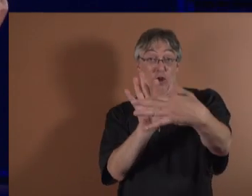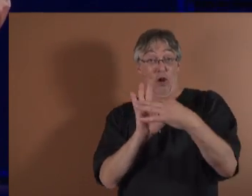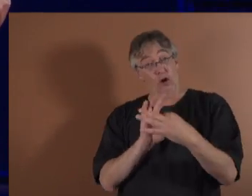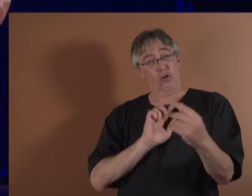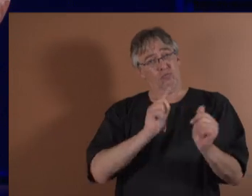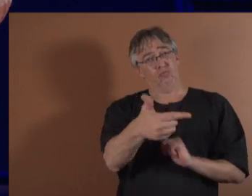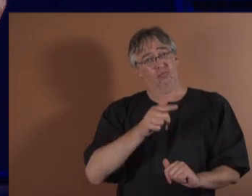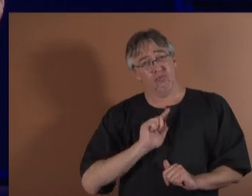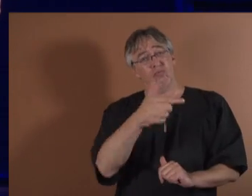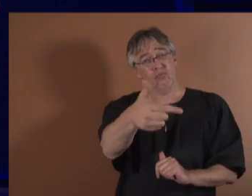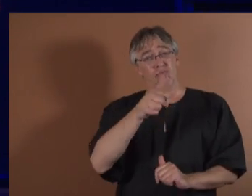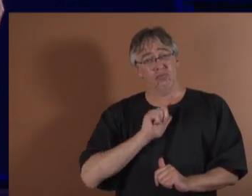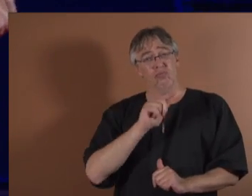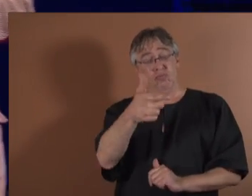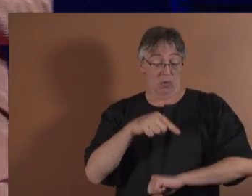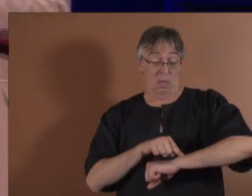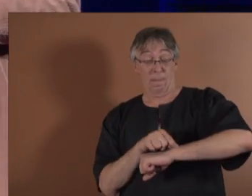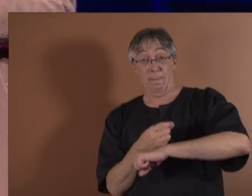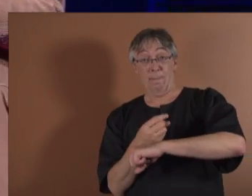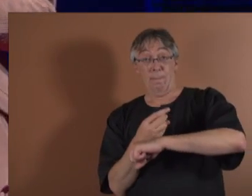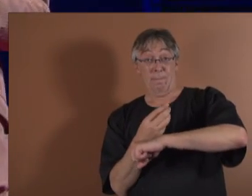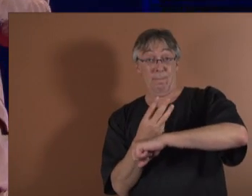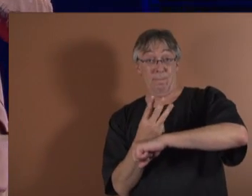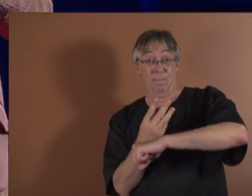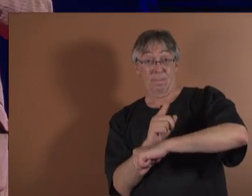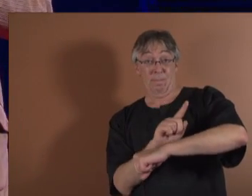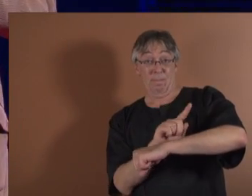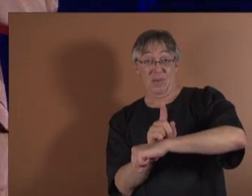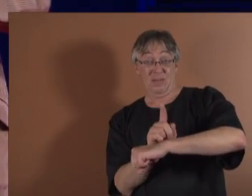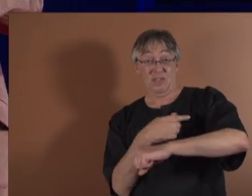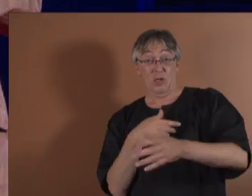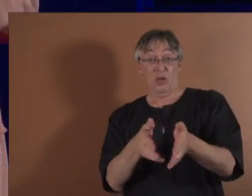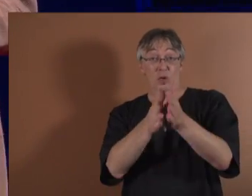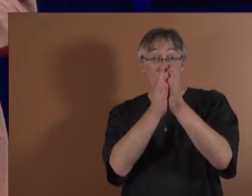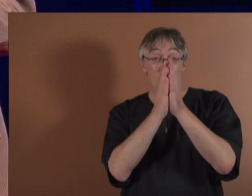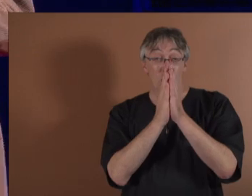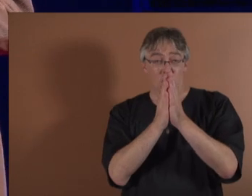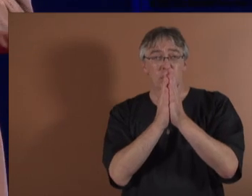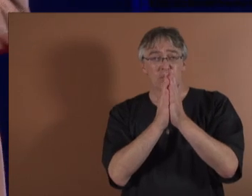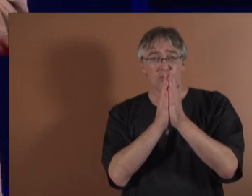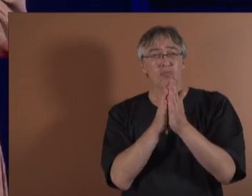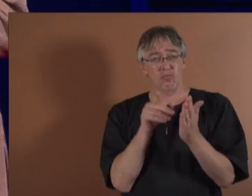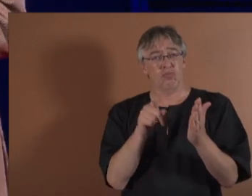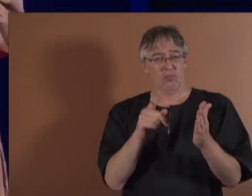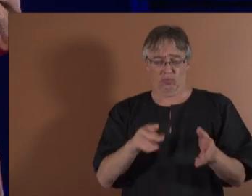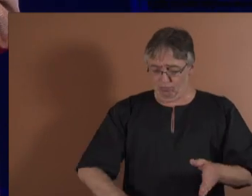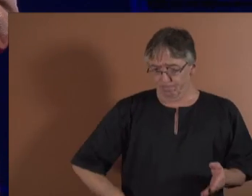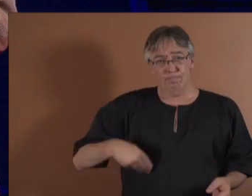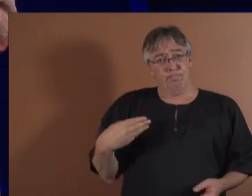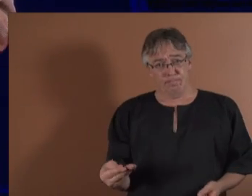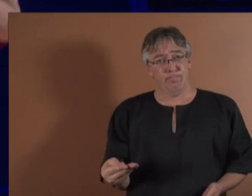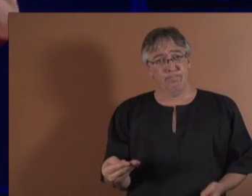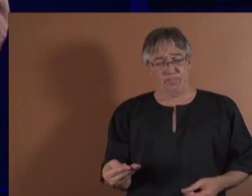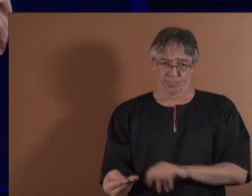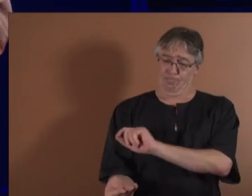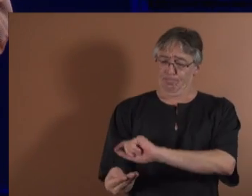little bit. In a couple of minutes, I'm going to invite you to take some notes about a specific topic that I'll be